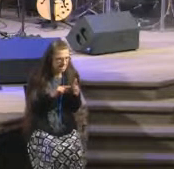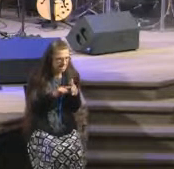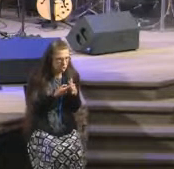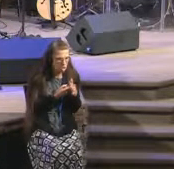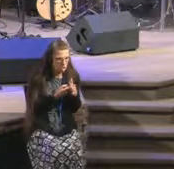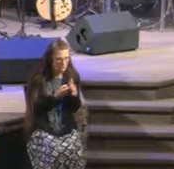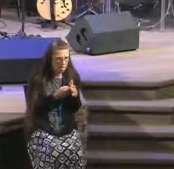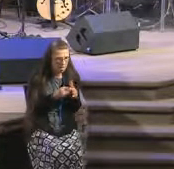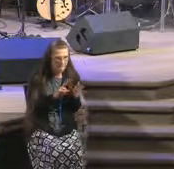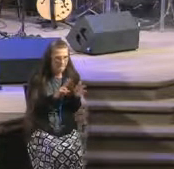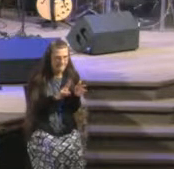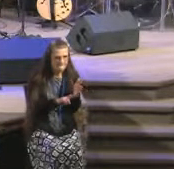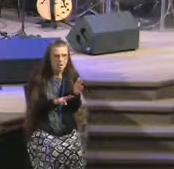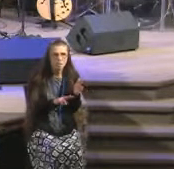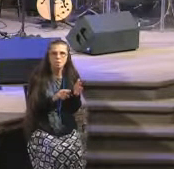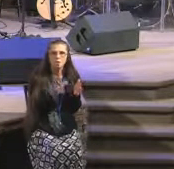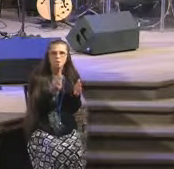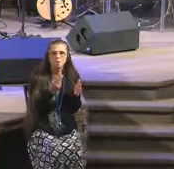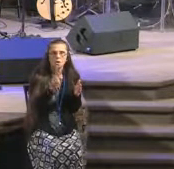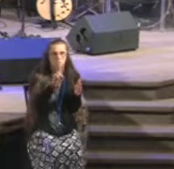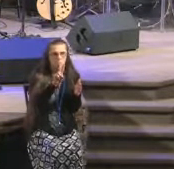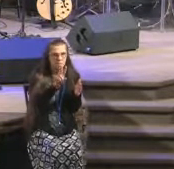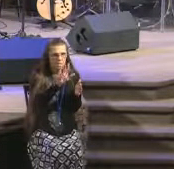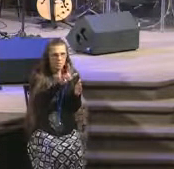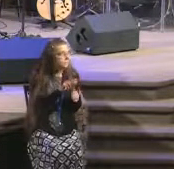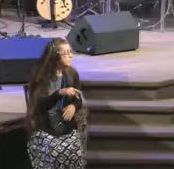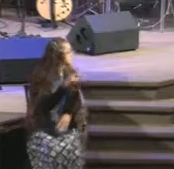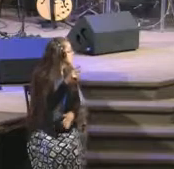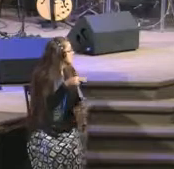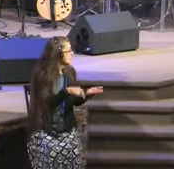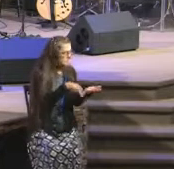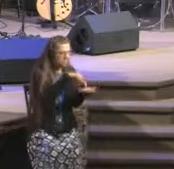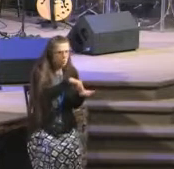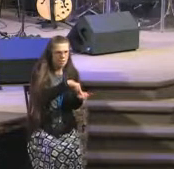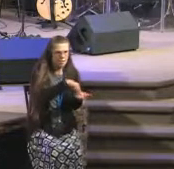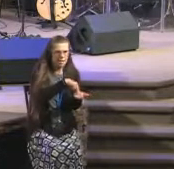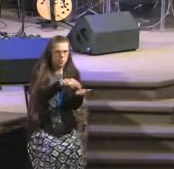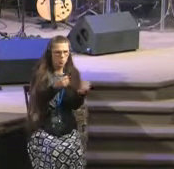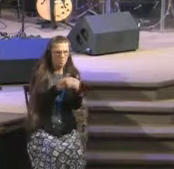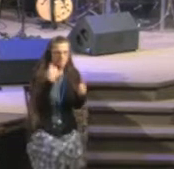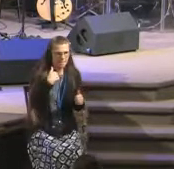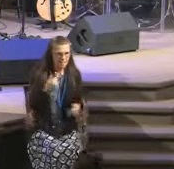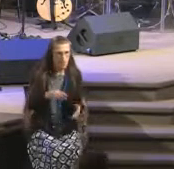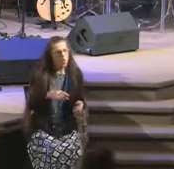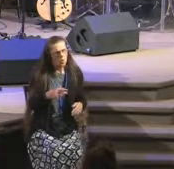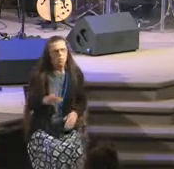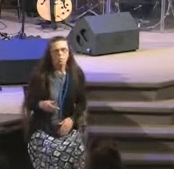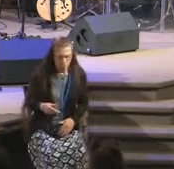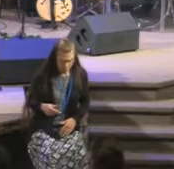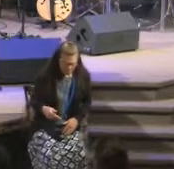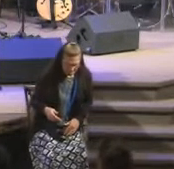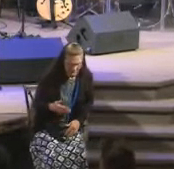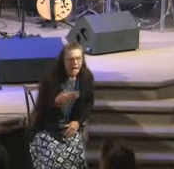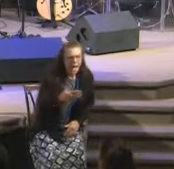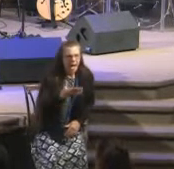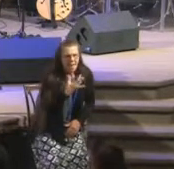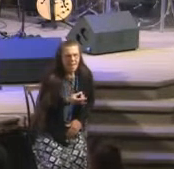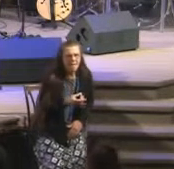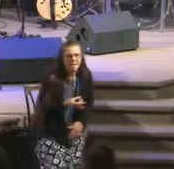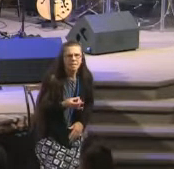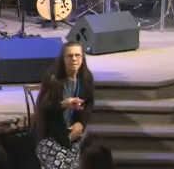number 23, would you stand with me? Used to do that a long time ago. I appreciate when